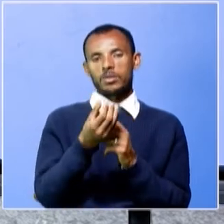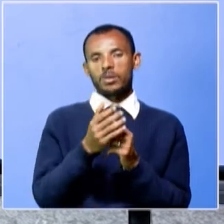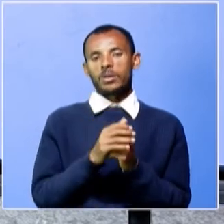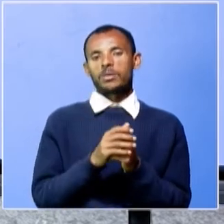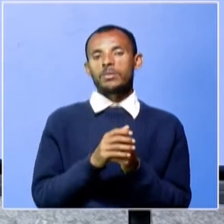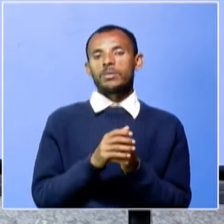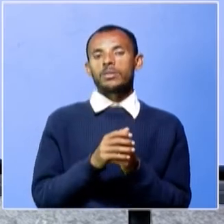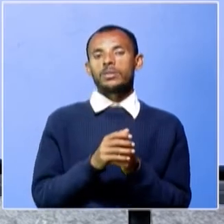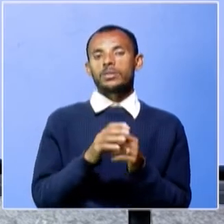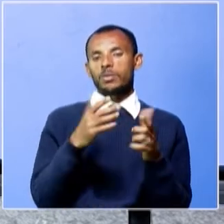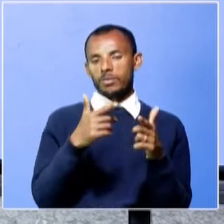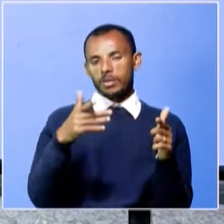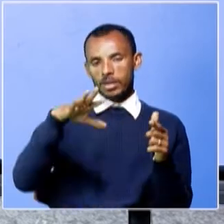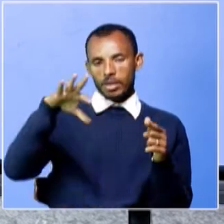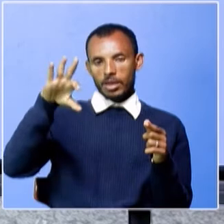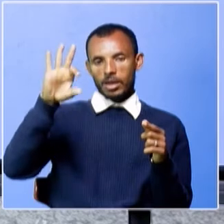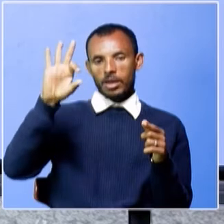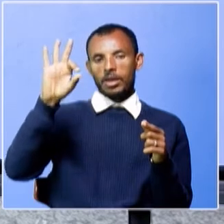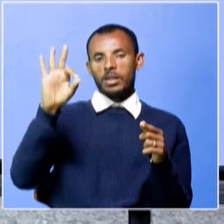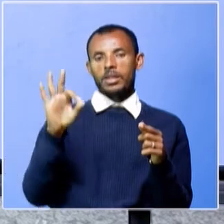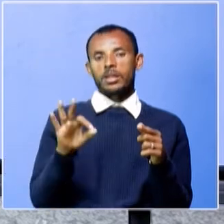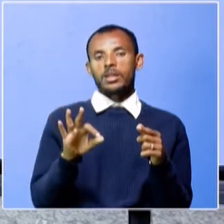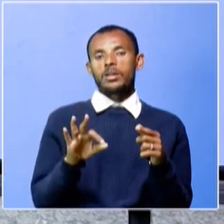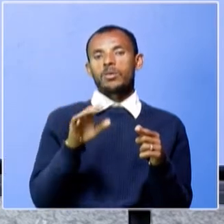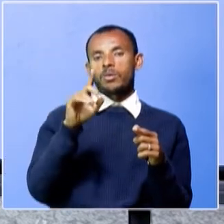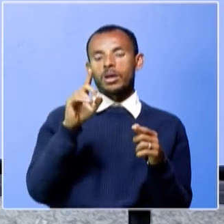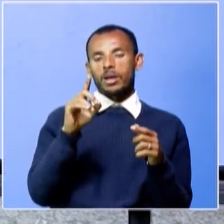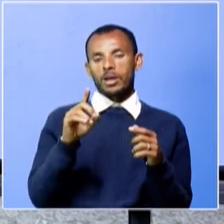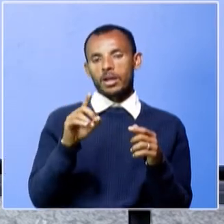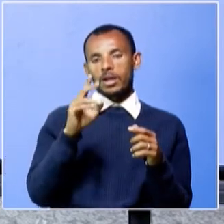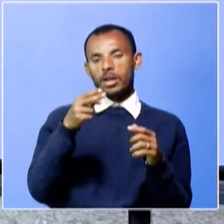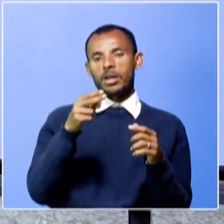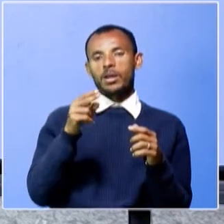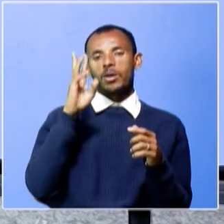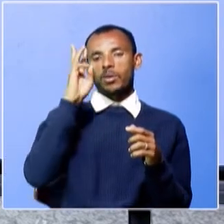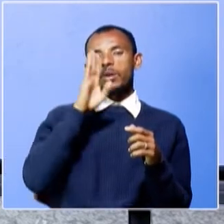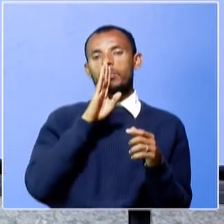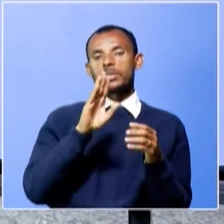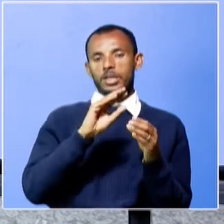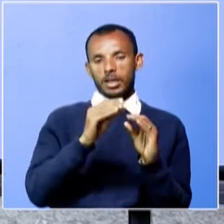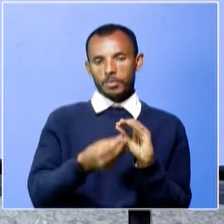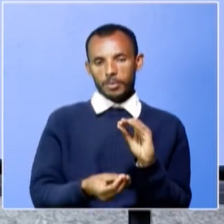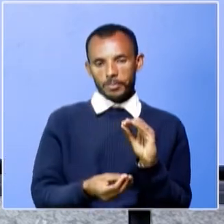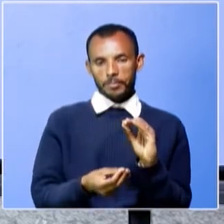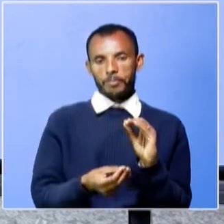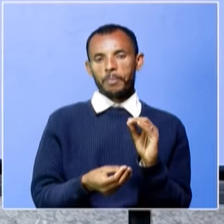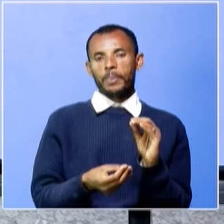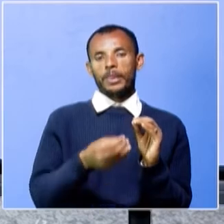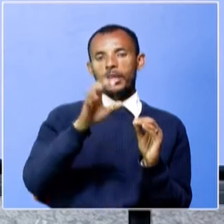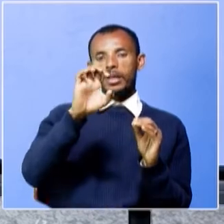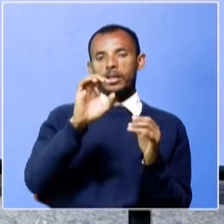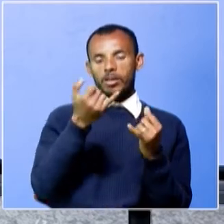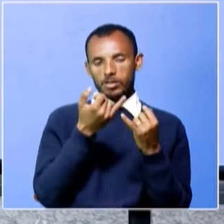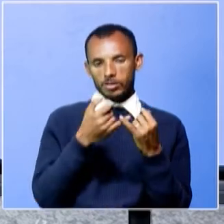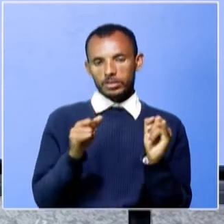the probability of getting at least one head will be the number of the cardinal number of E